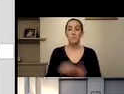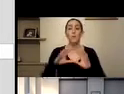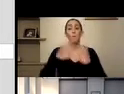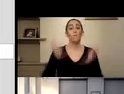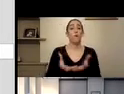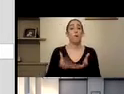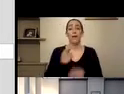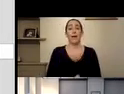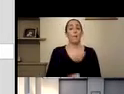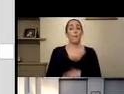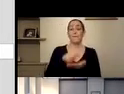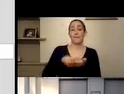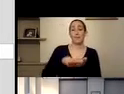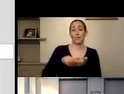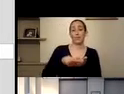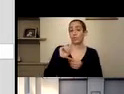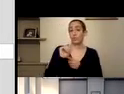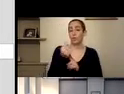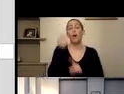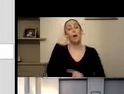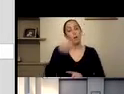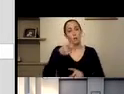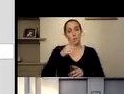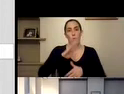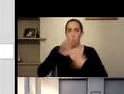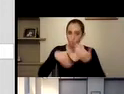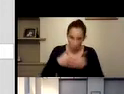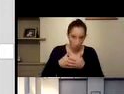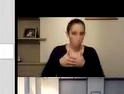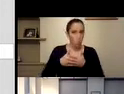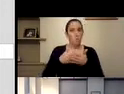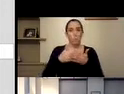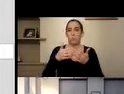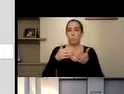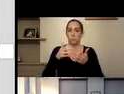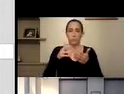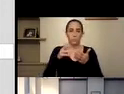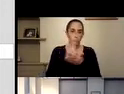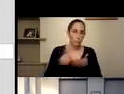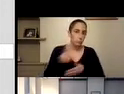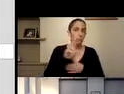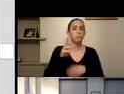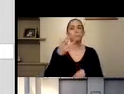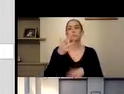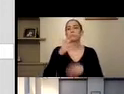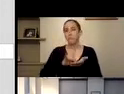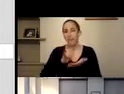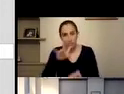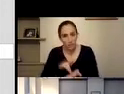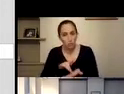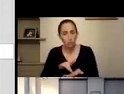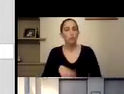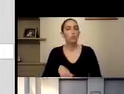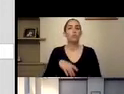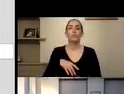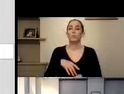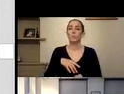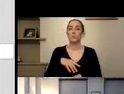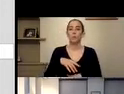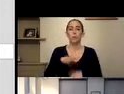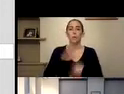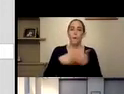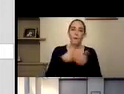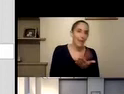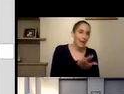results as a whole, remember, this is the entire entity. So this includes all of the results of the medical center, all of the academic results, all of our